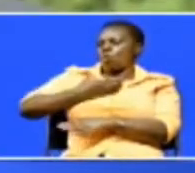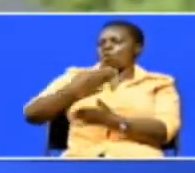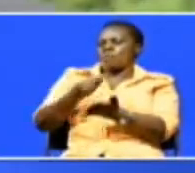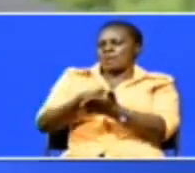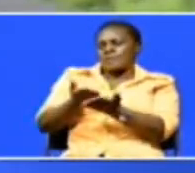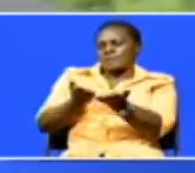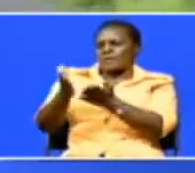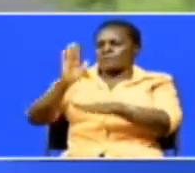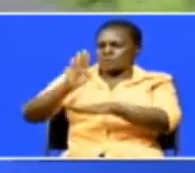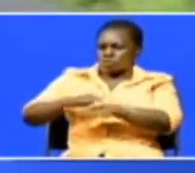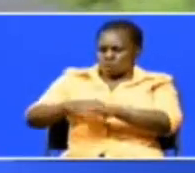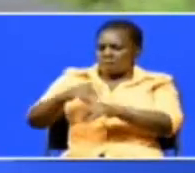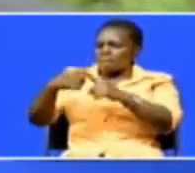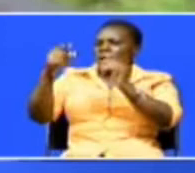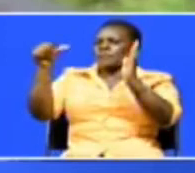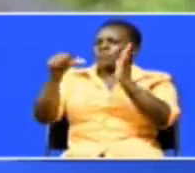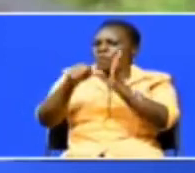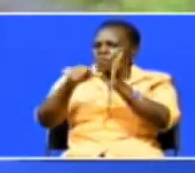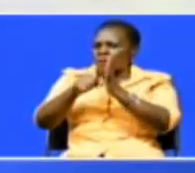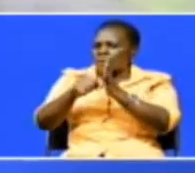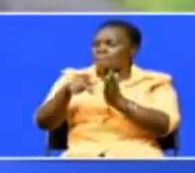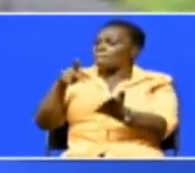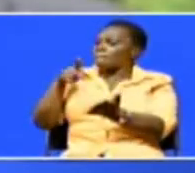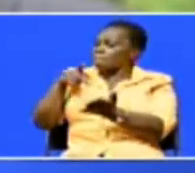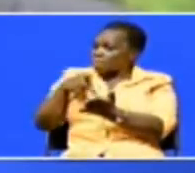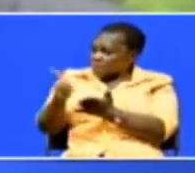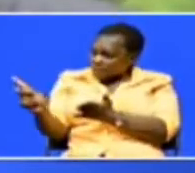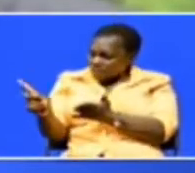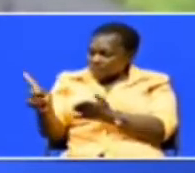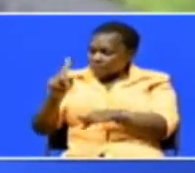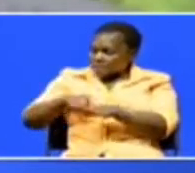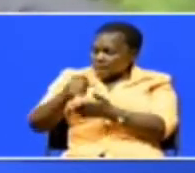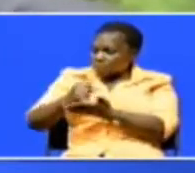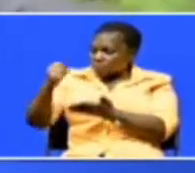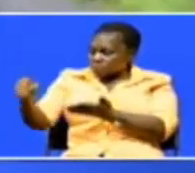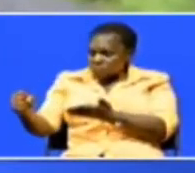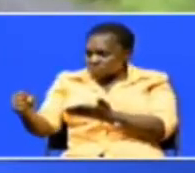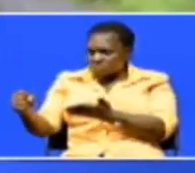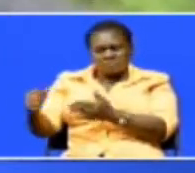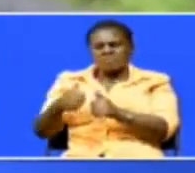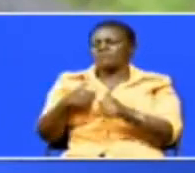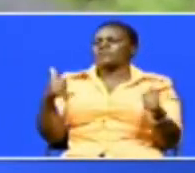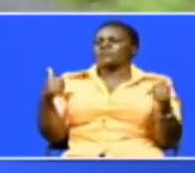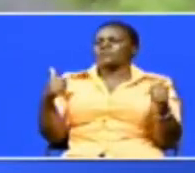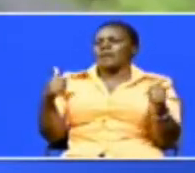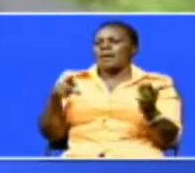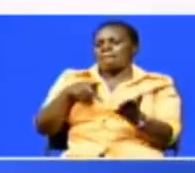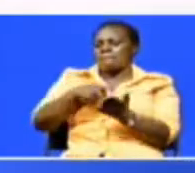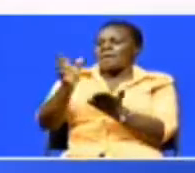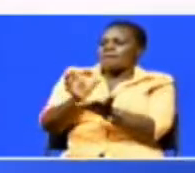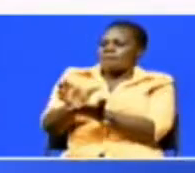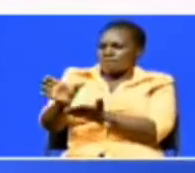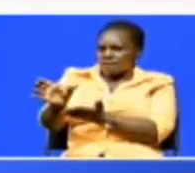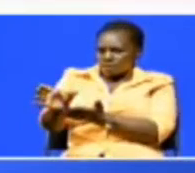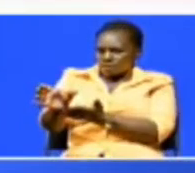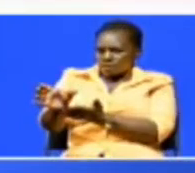are good. The only problem is when now paying. Upon the discharge, you are told it has been rejected, so you pay cash. But